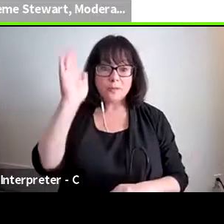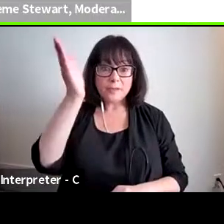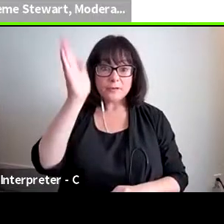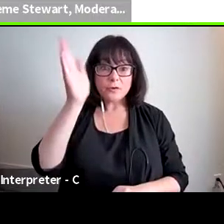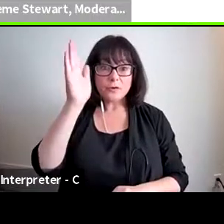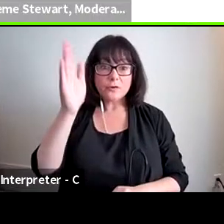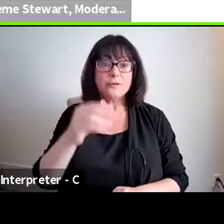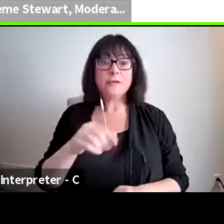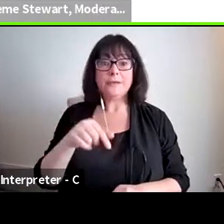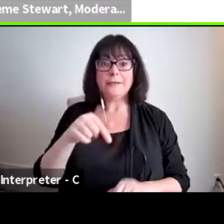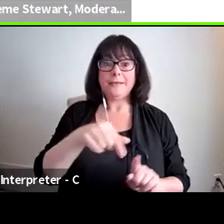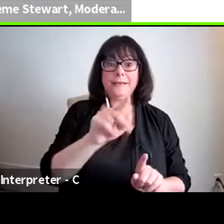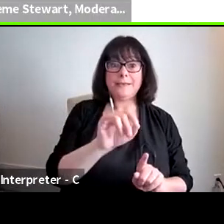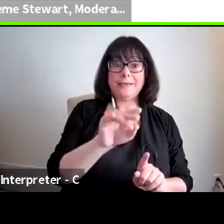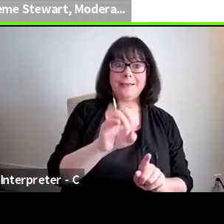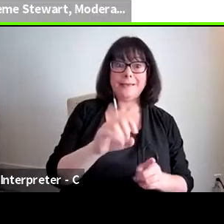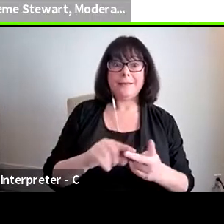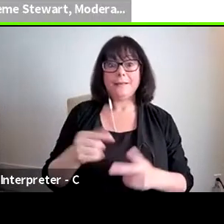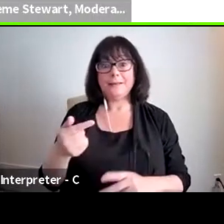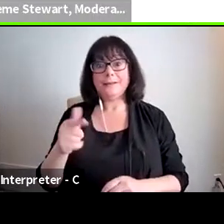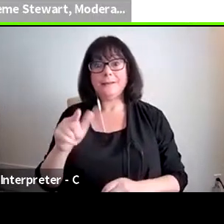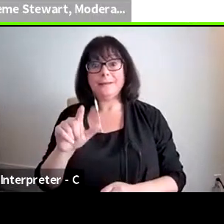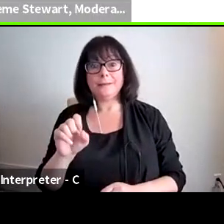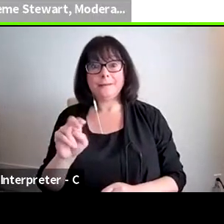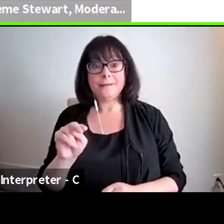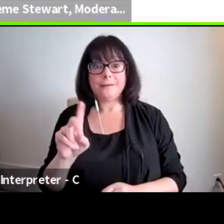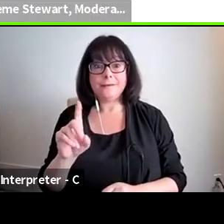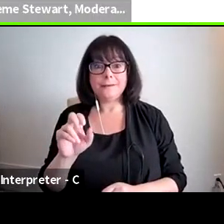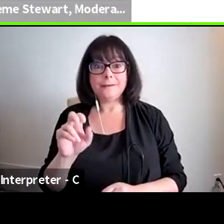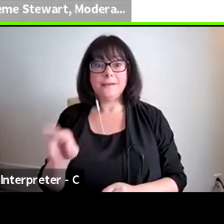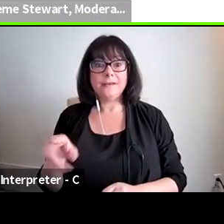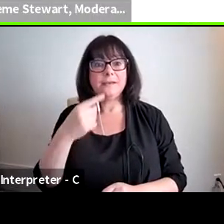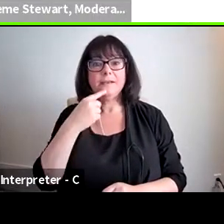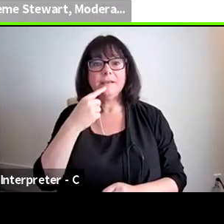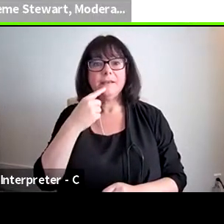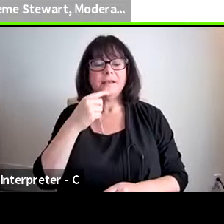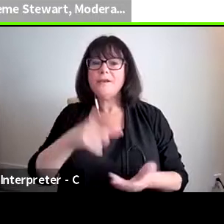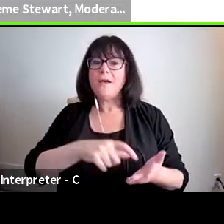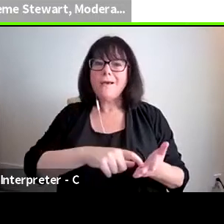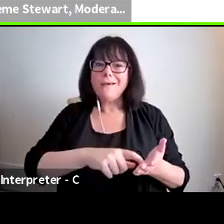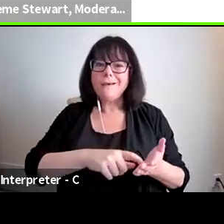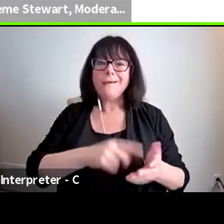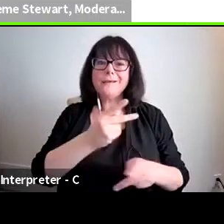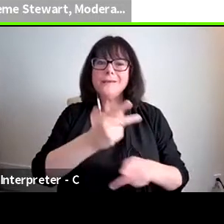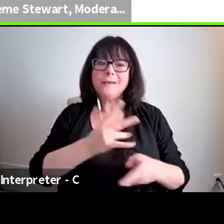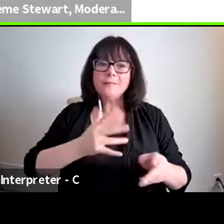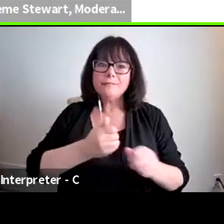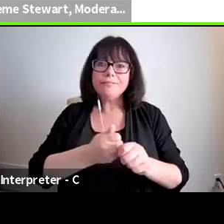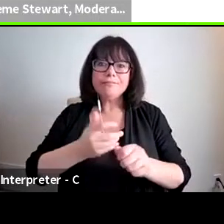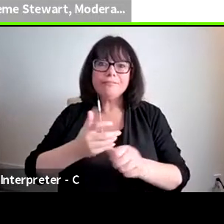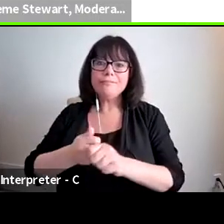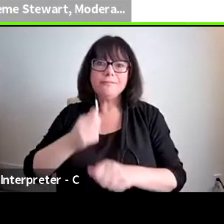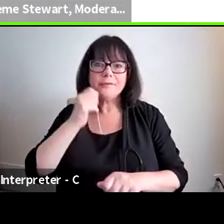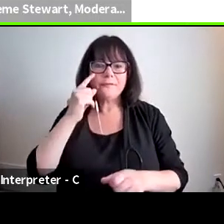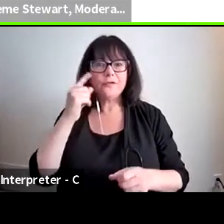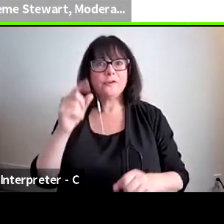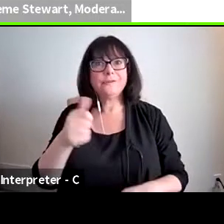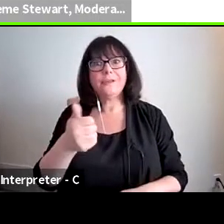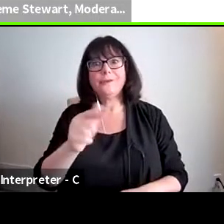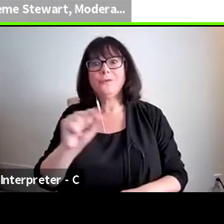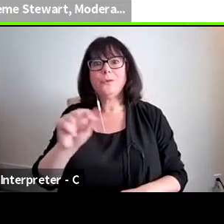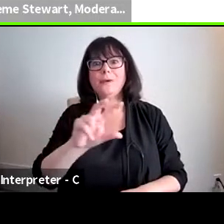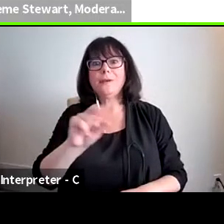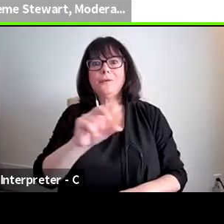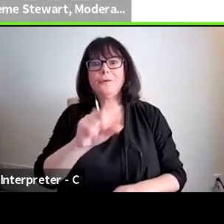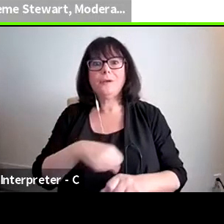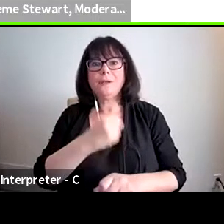state of repair as a result of delayed maintenance over decades. One of the justifications used for this state of affairs is that the spaces that are most in need of attention are